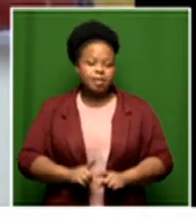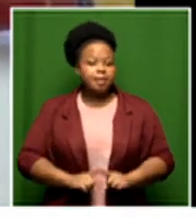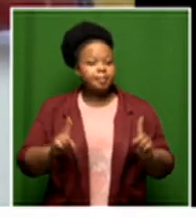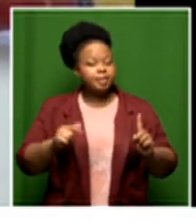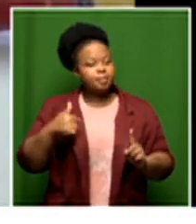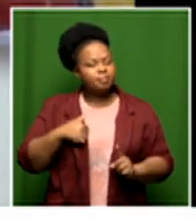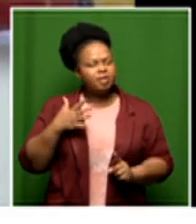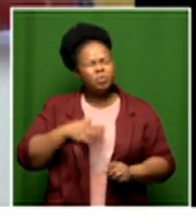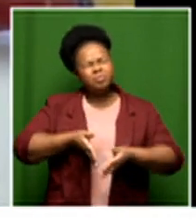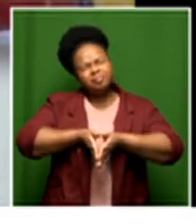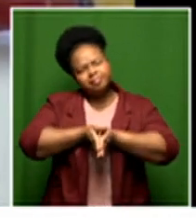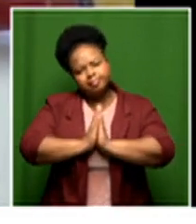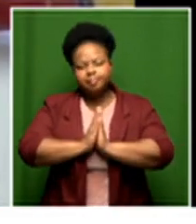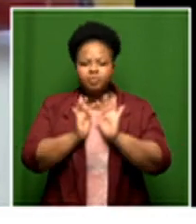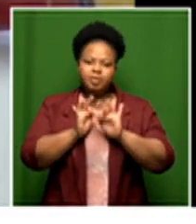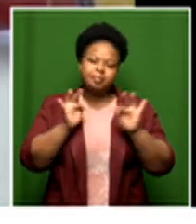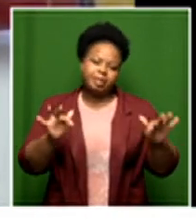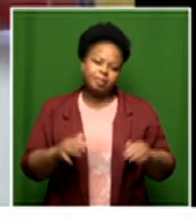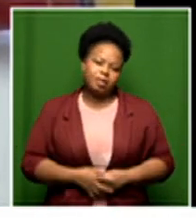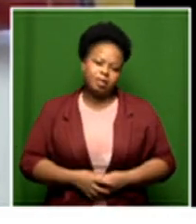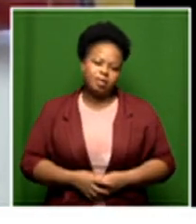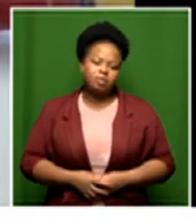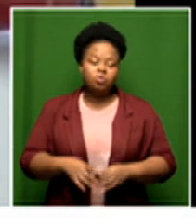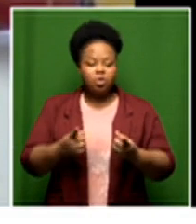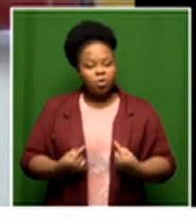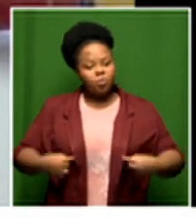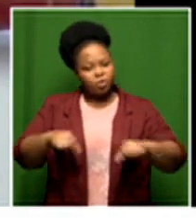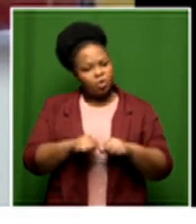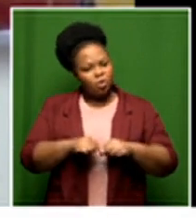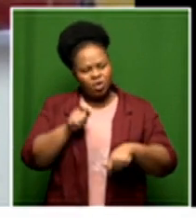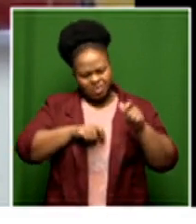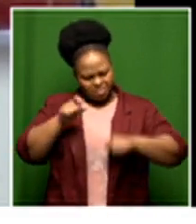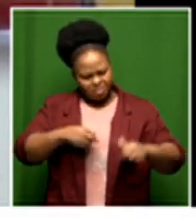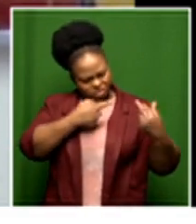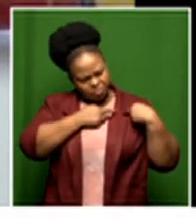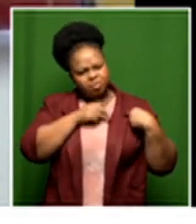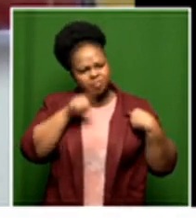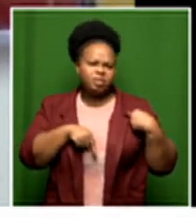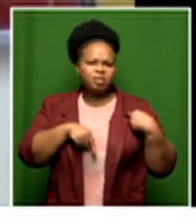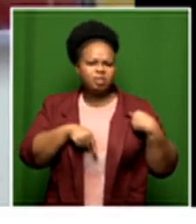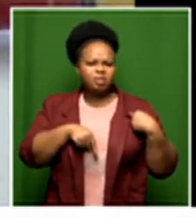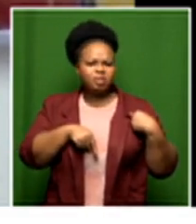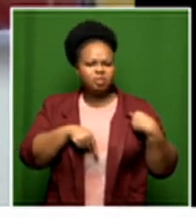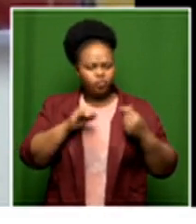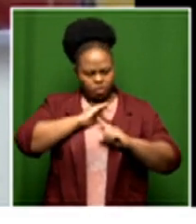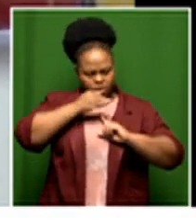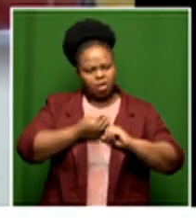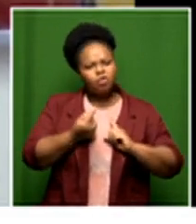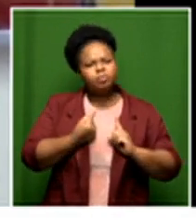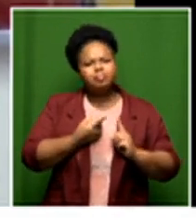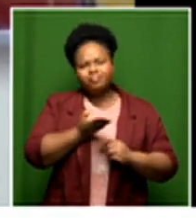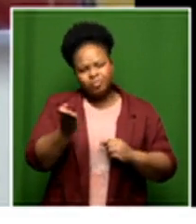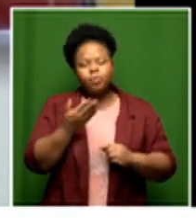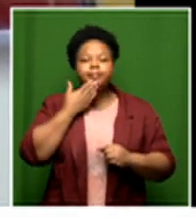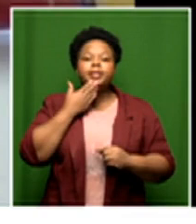to make a plea to the people out there. We are all responsible citizens. We're supposed to be responsible citizens. So please